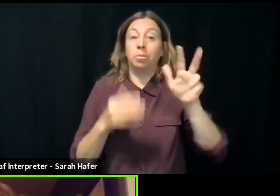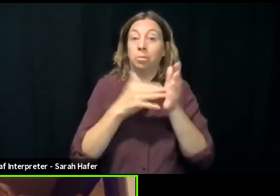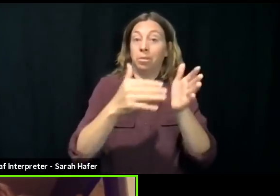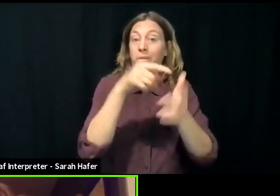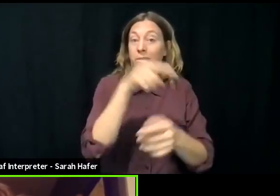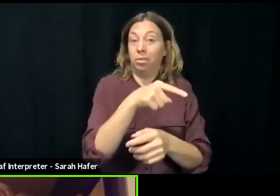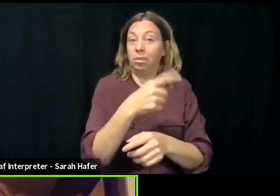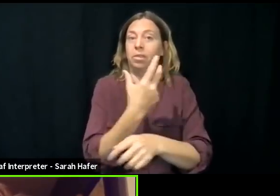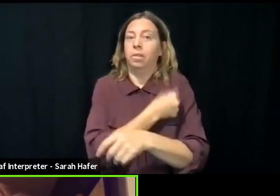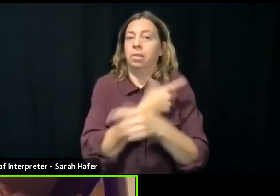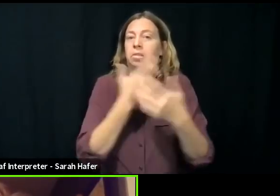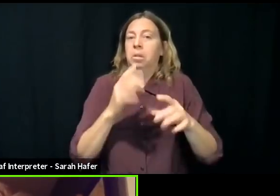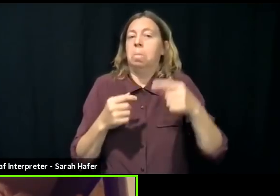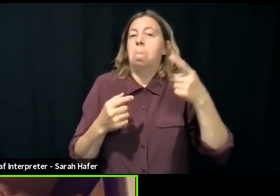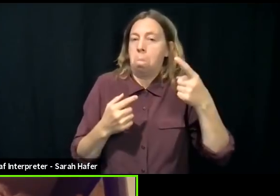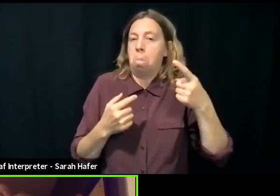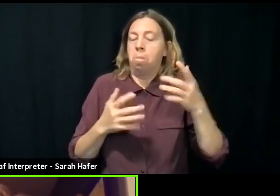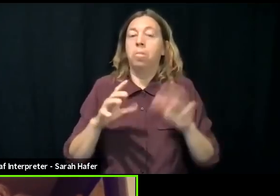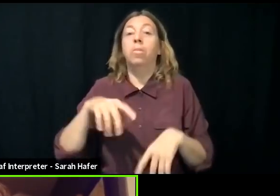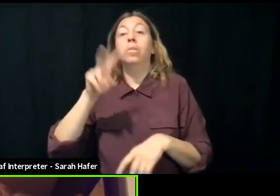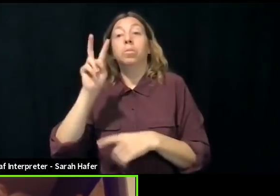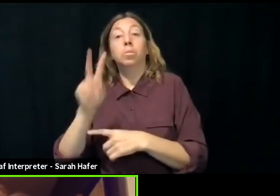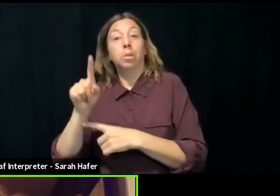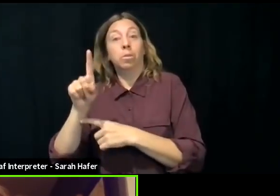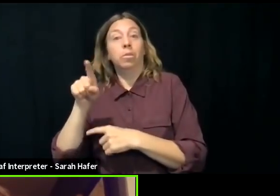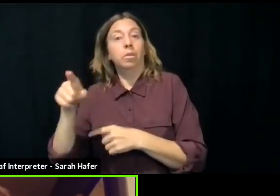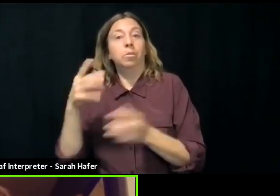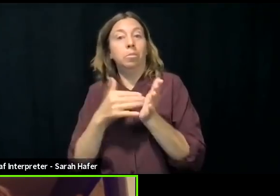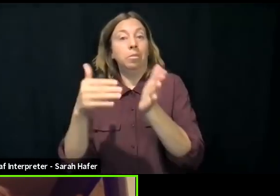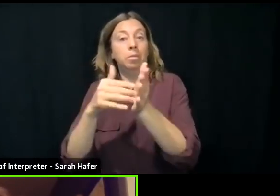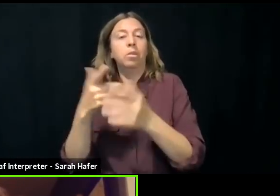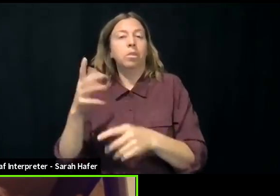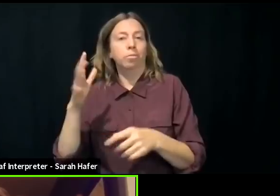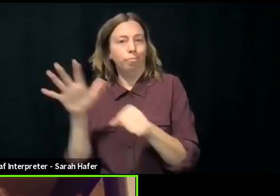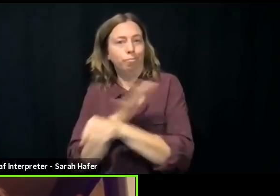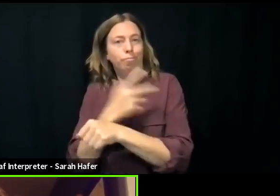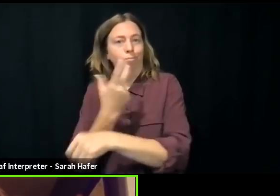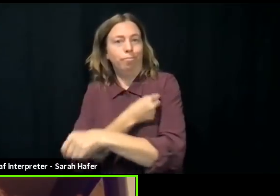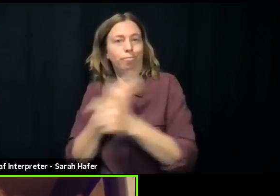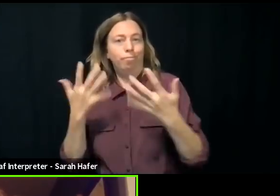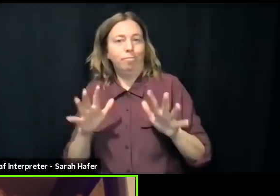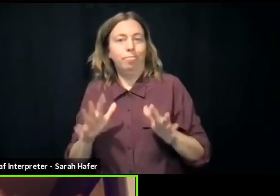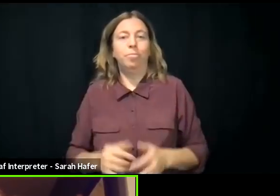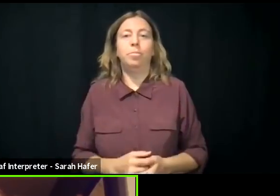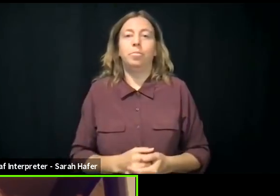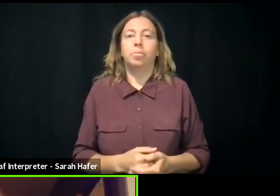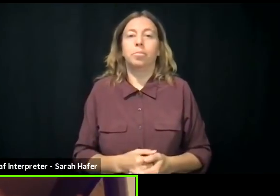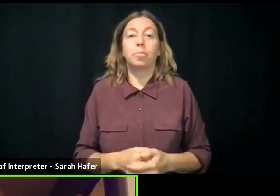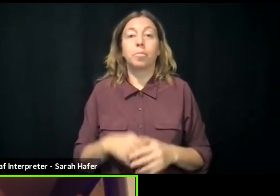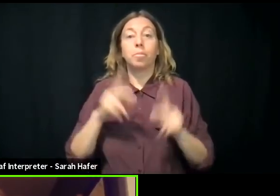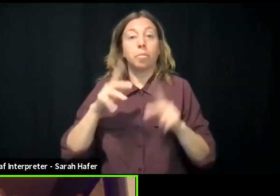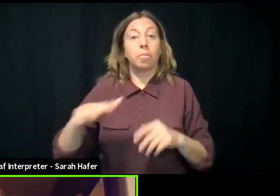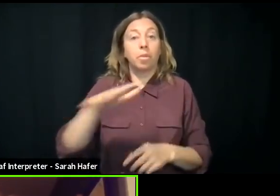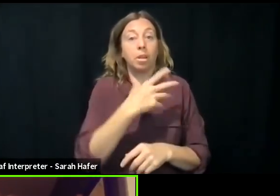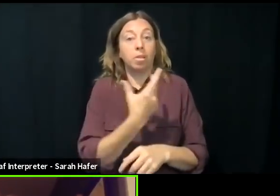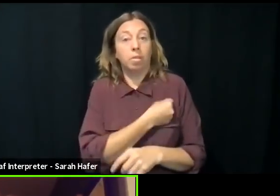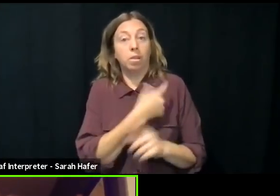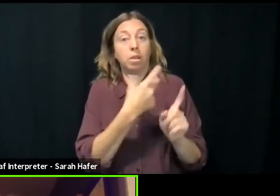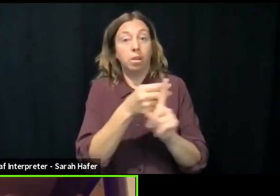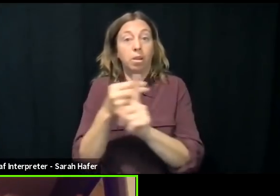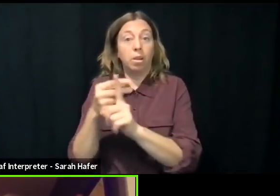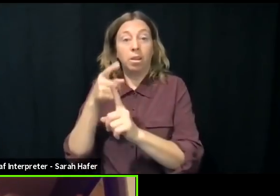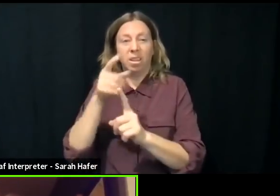has created a stark picture of two pandemics. One is a pandemic that is dying out amongst people who are vaccinated. The other is a